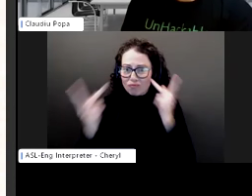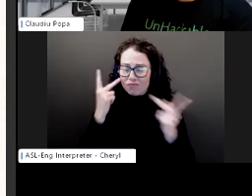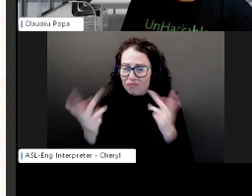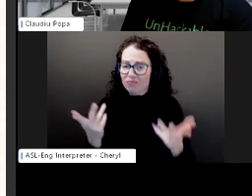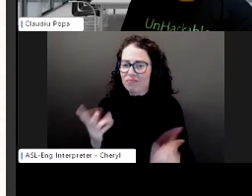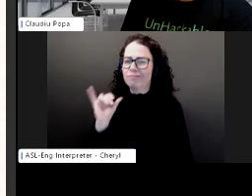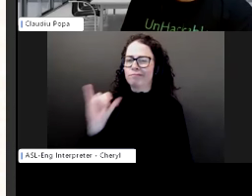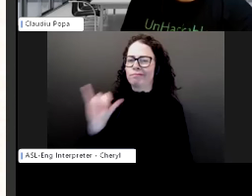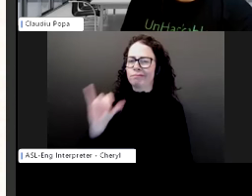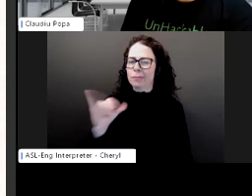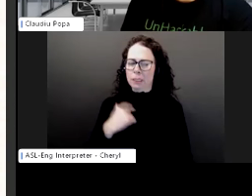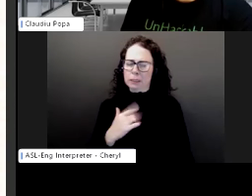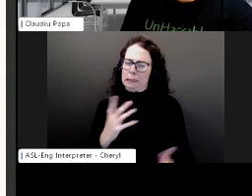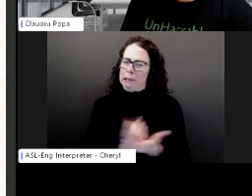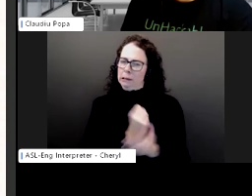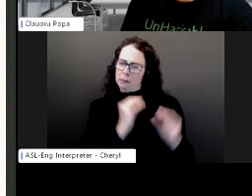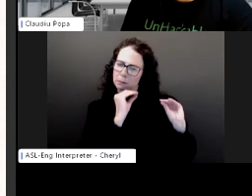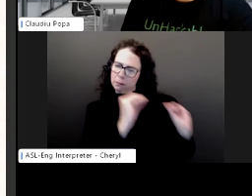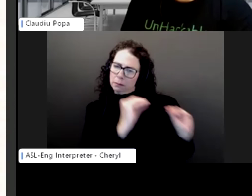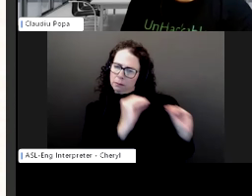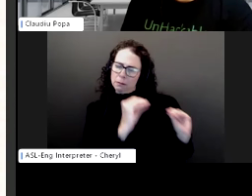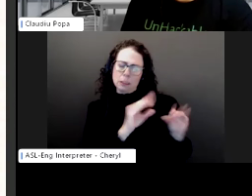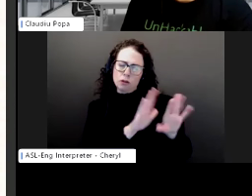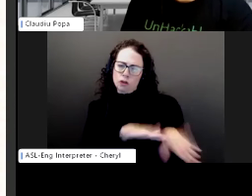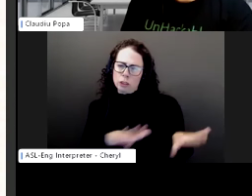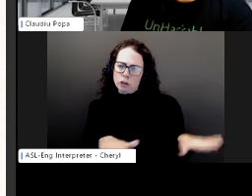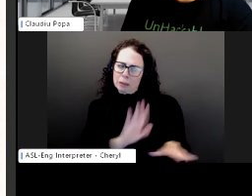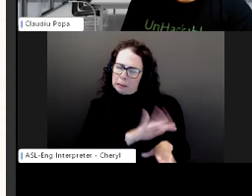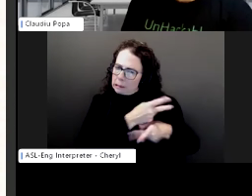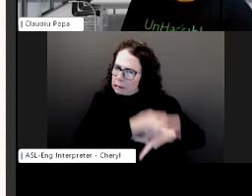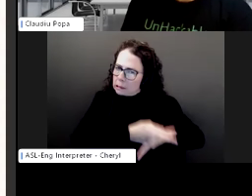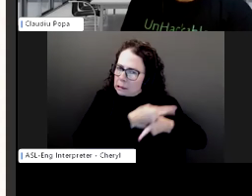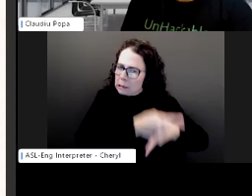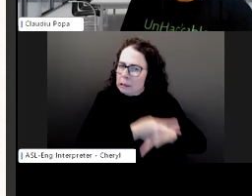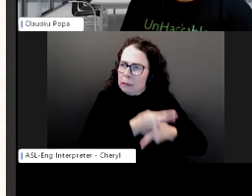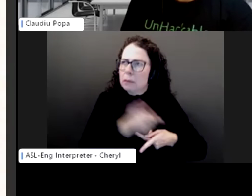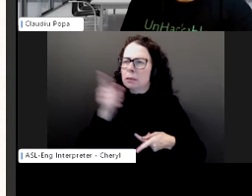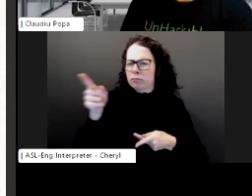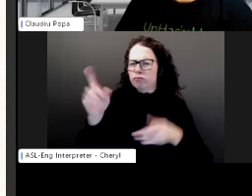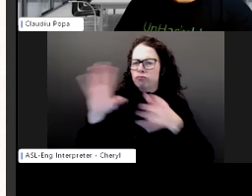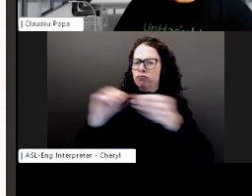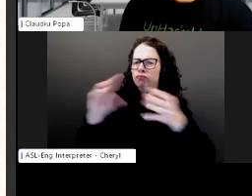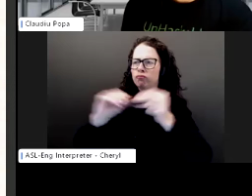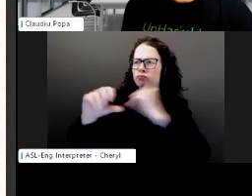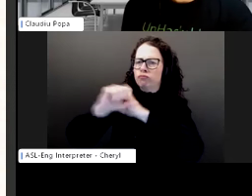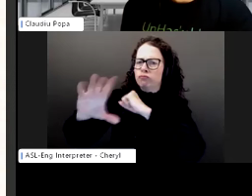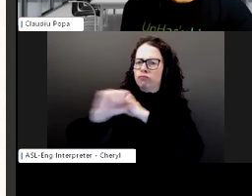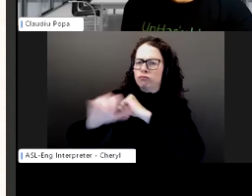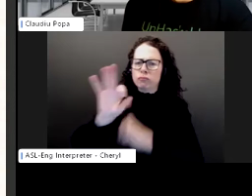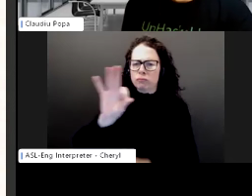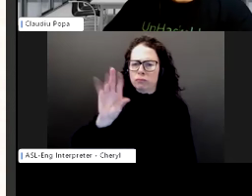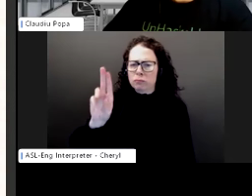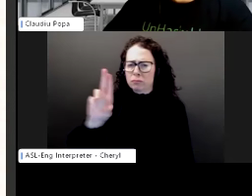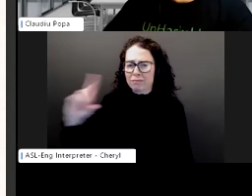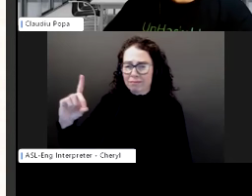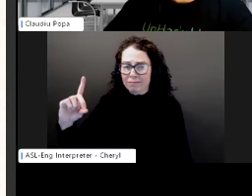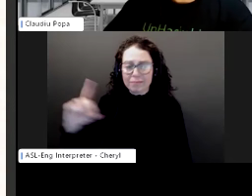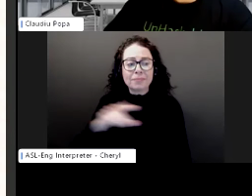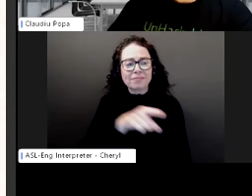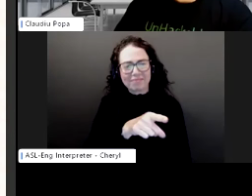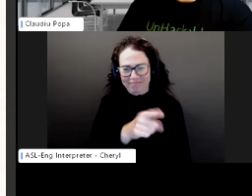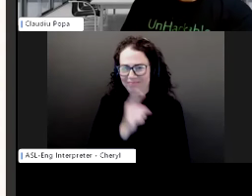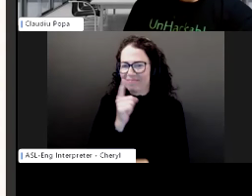watch out for FUDdy messages. It seems you're right. Fear ranks at the top of